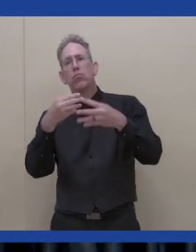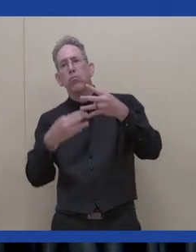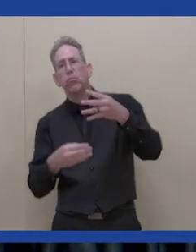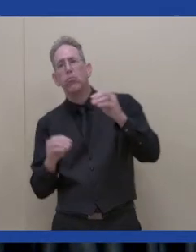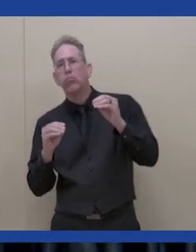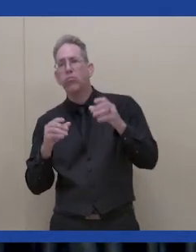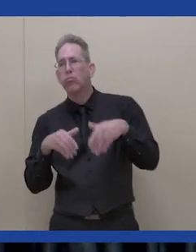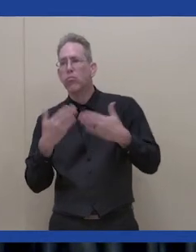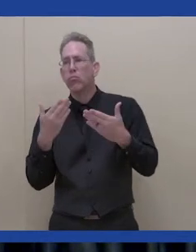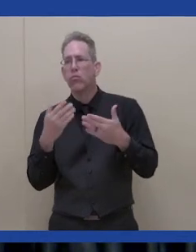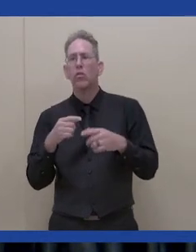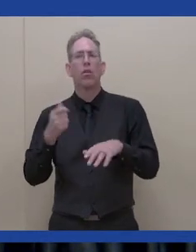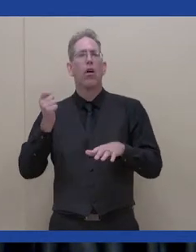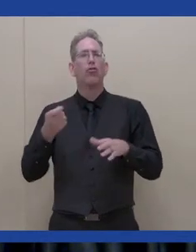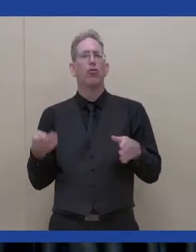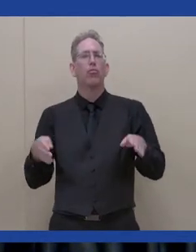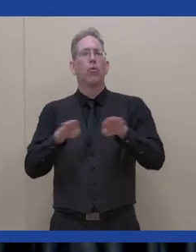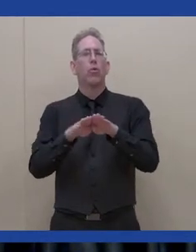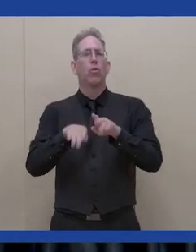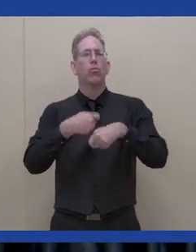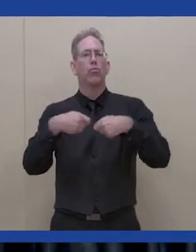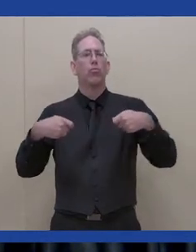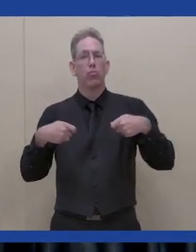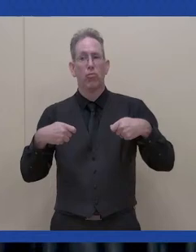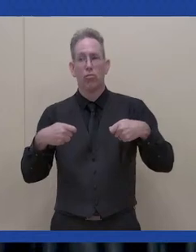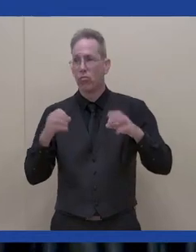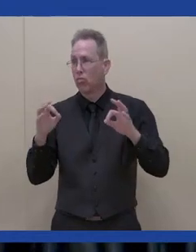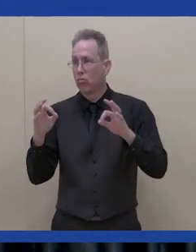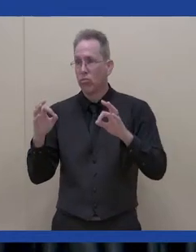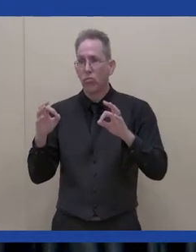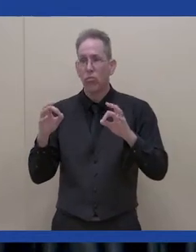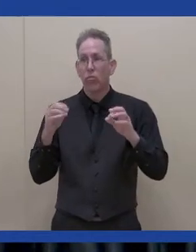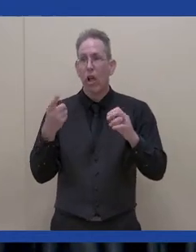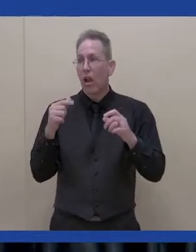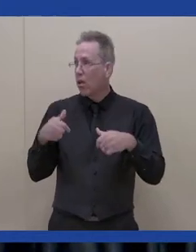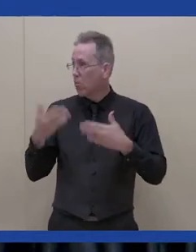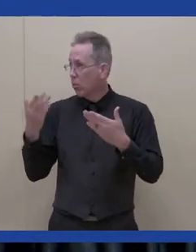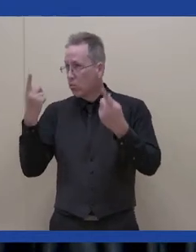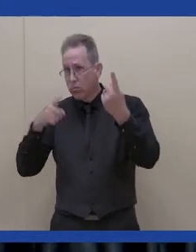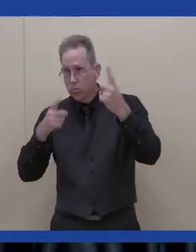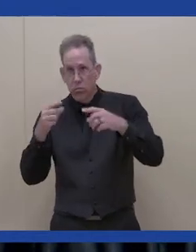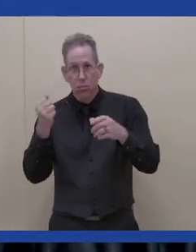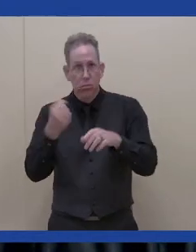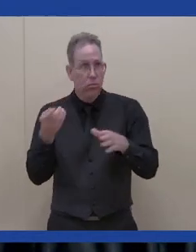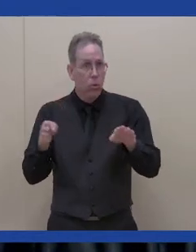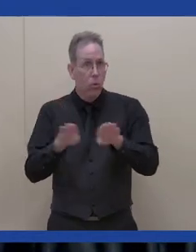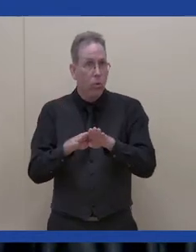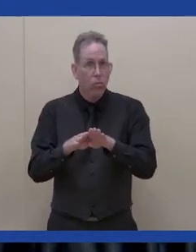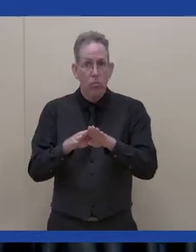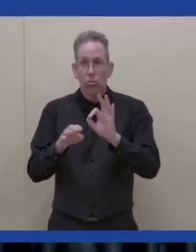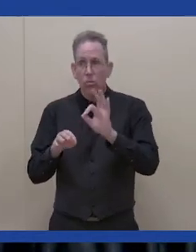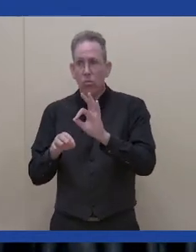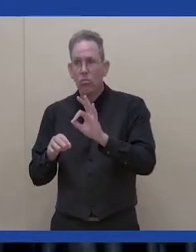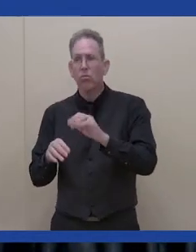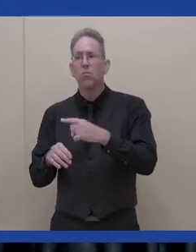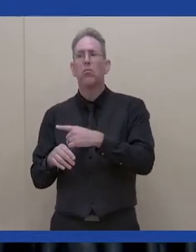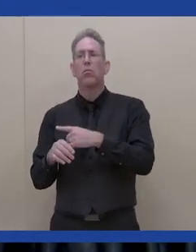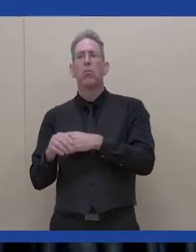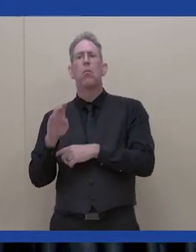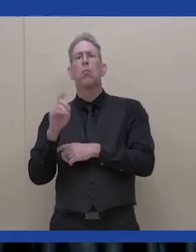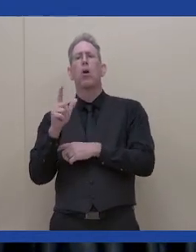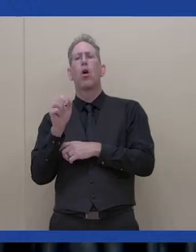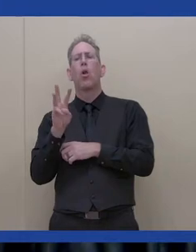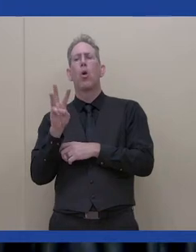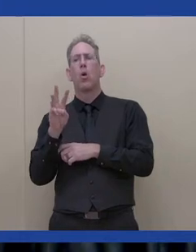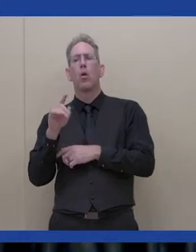Day. Motion by Councilor Bergman. Is there a second? Seconded by Councilor Barlow. All in favor of the